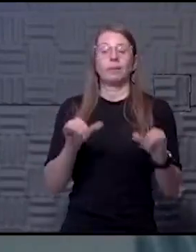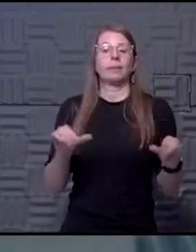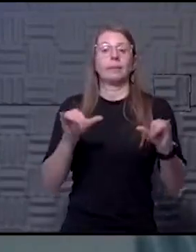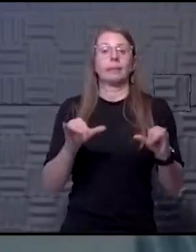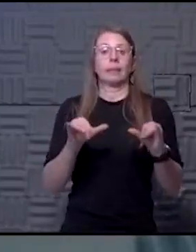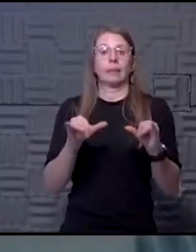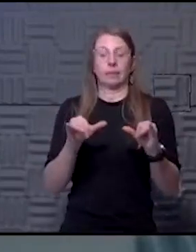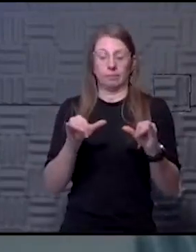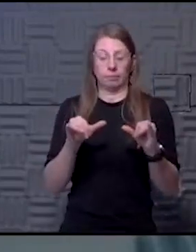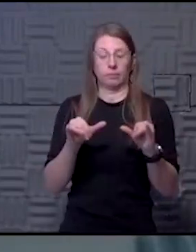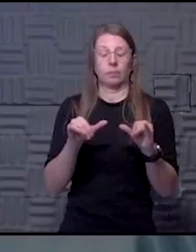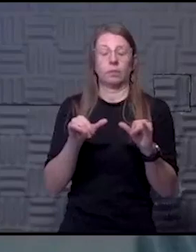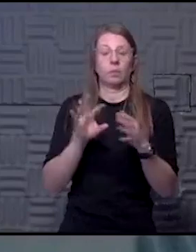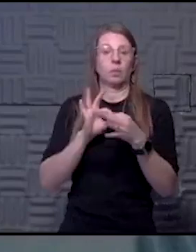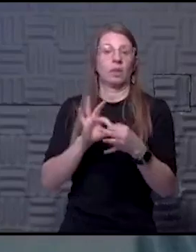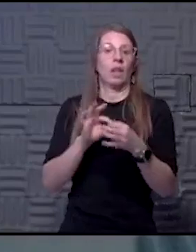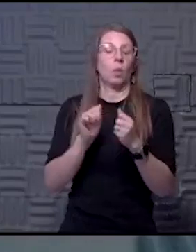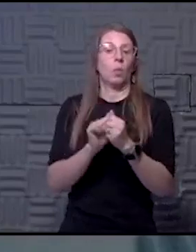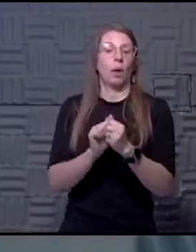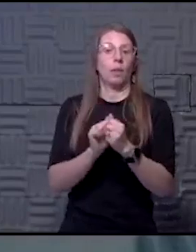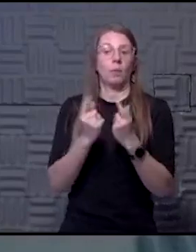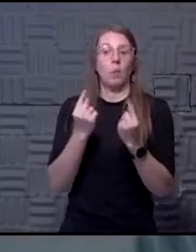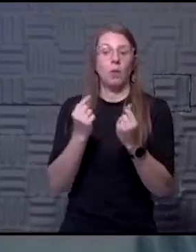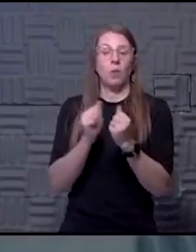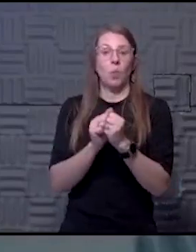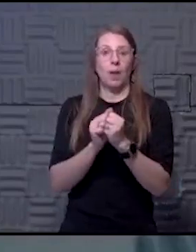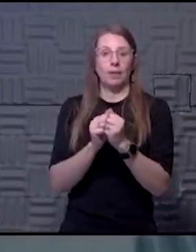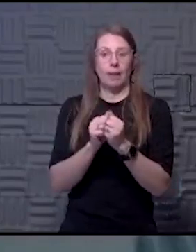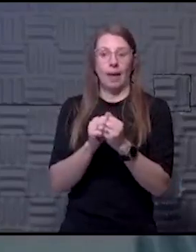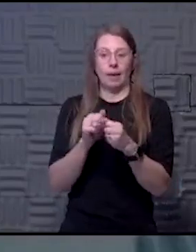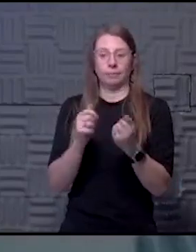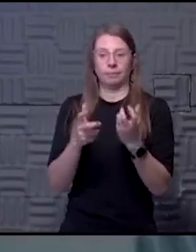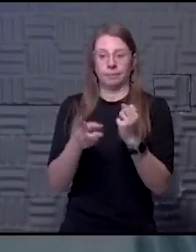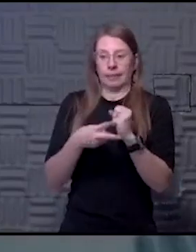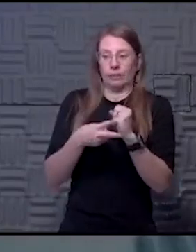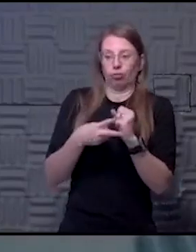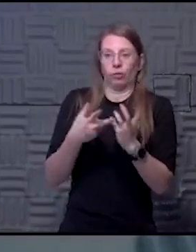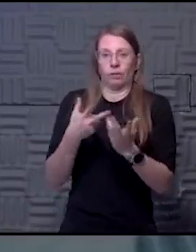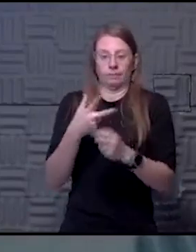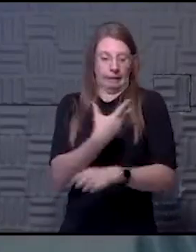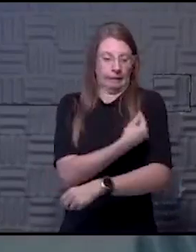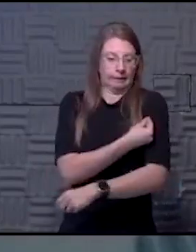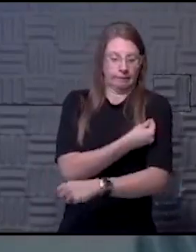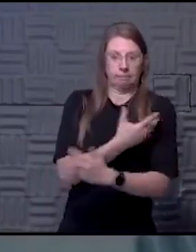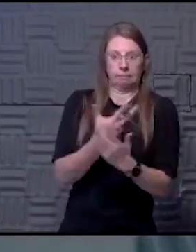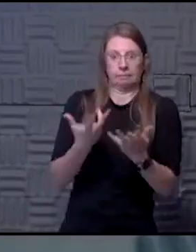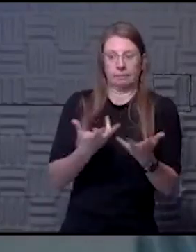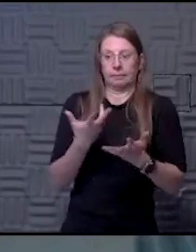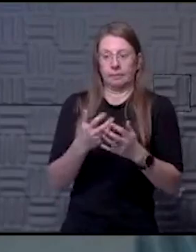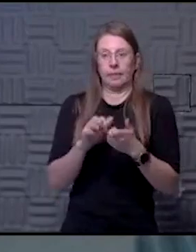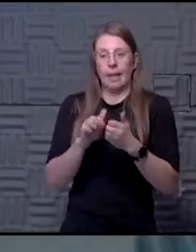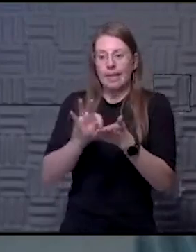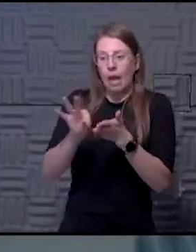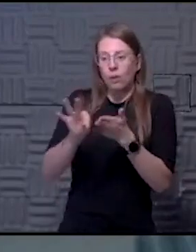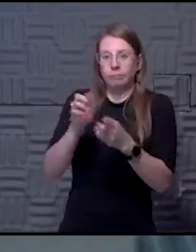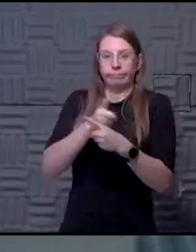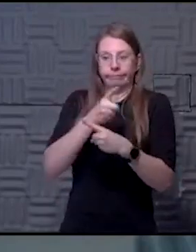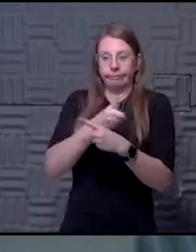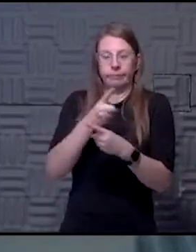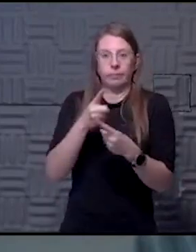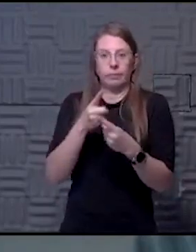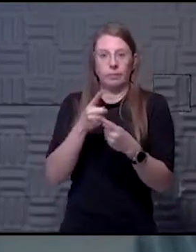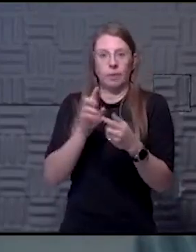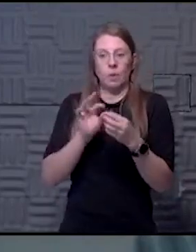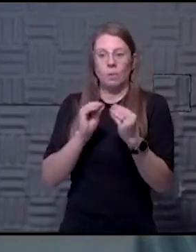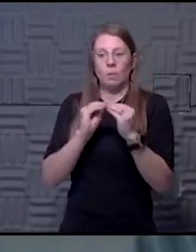consistency in terms of what we're doing with excess vaccine. How do we make sure that we're accounting for things properly? That has to be more